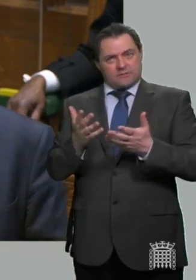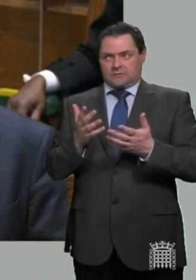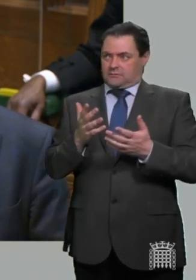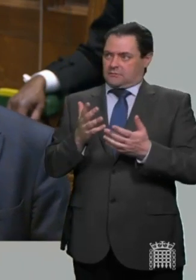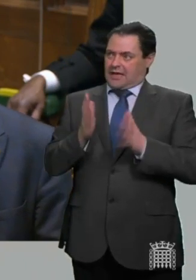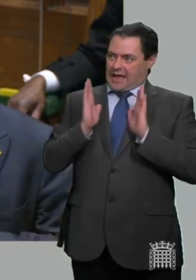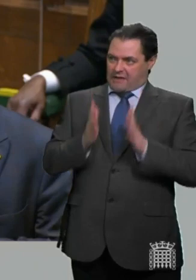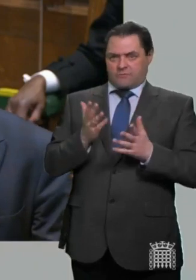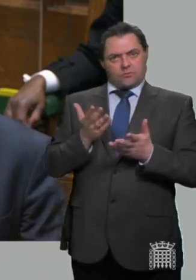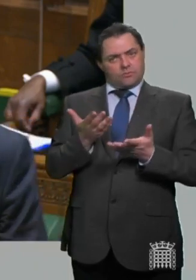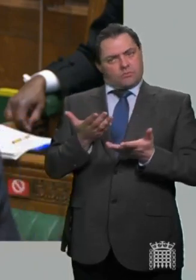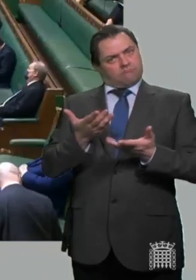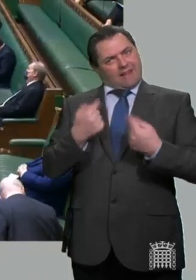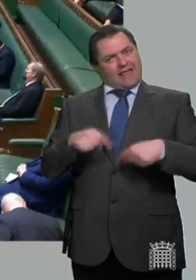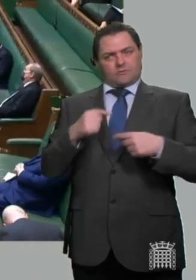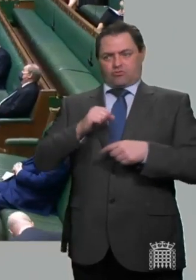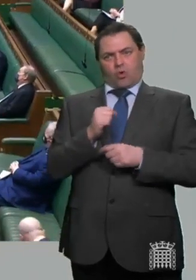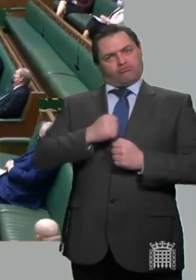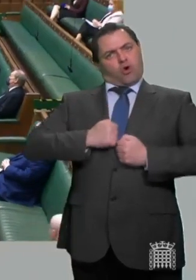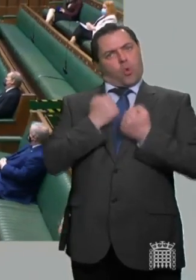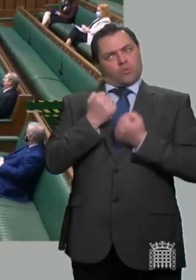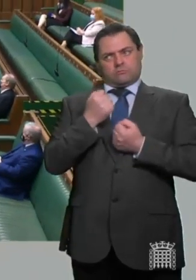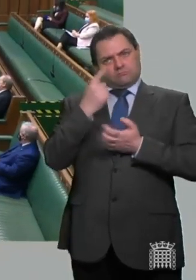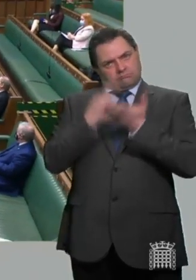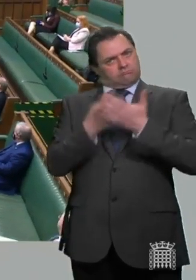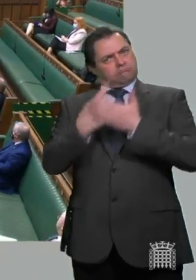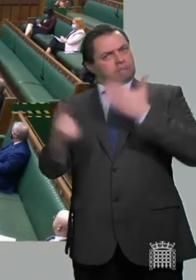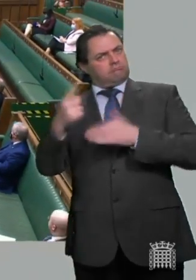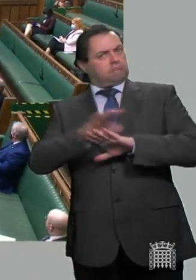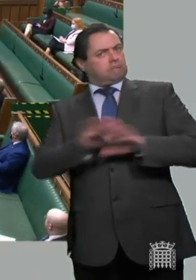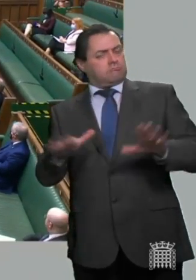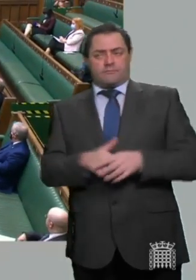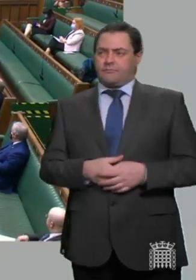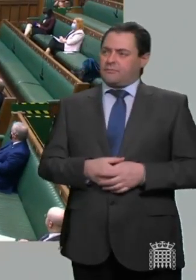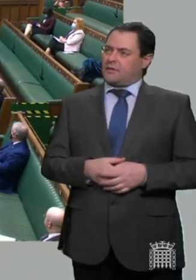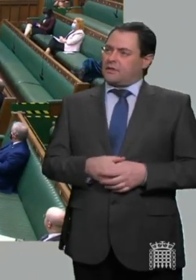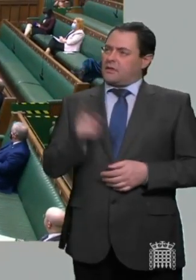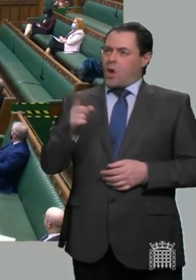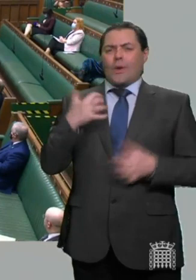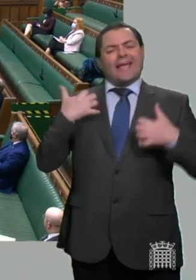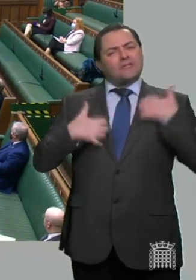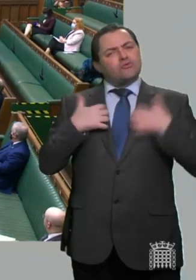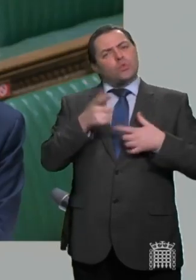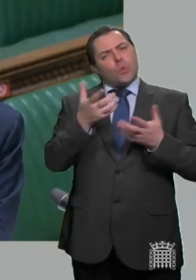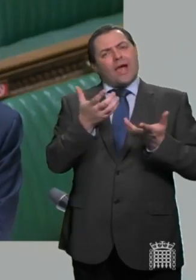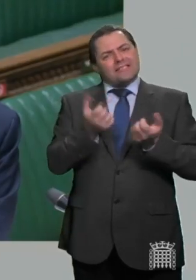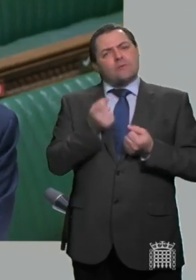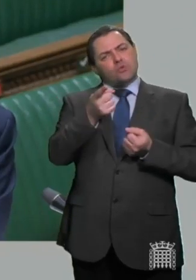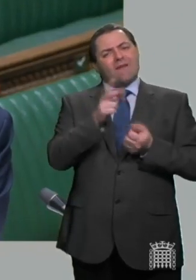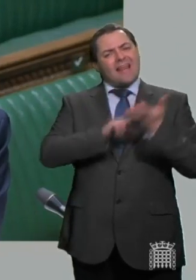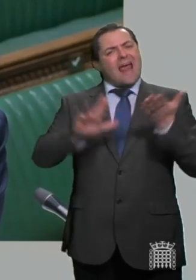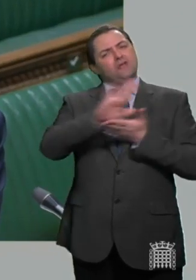putting Scotland's future in Scotland's hands. I'm delighted to hear a sort of acceptance there that he's running a nationalist